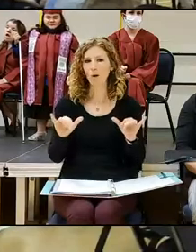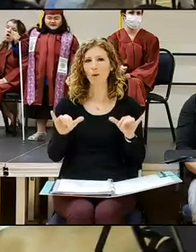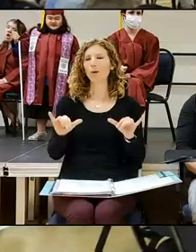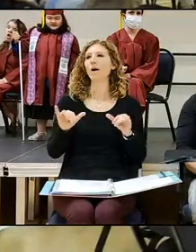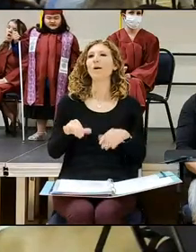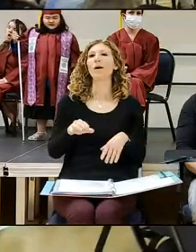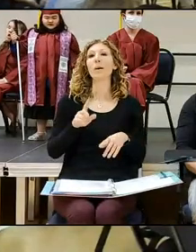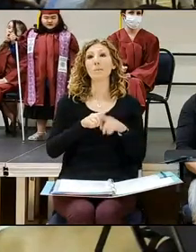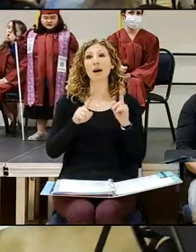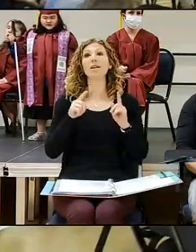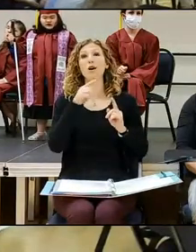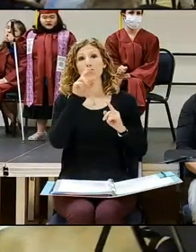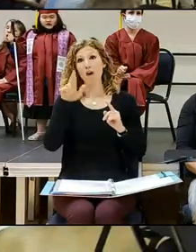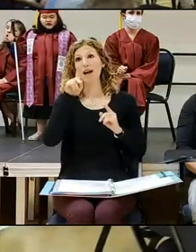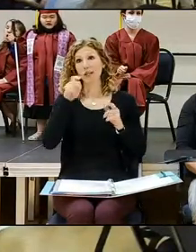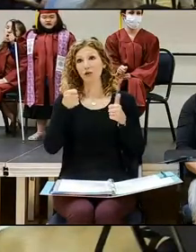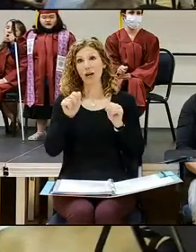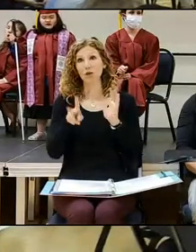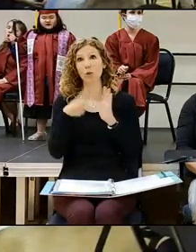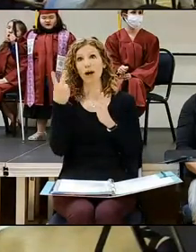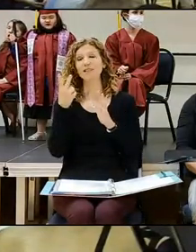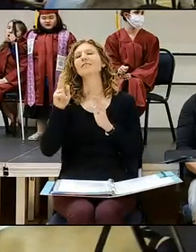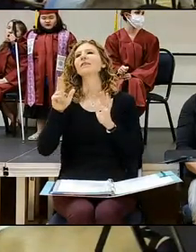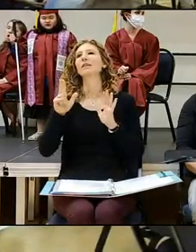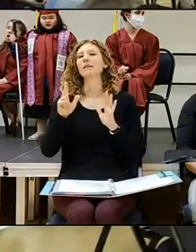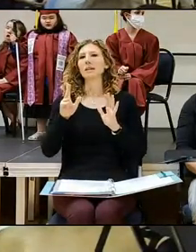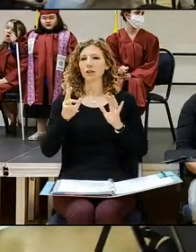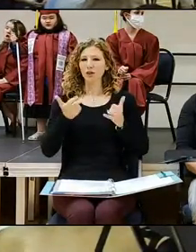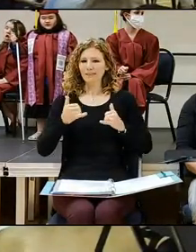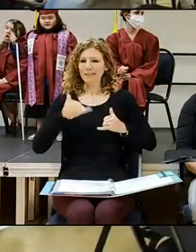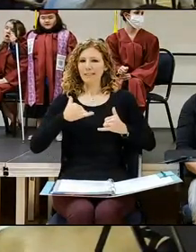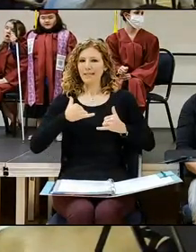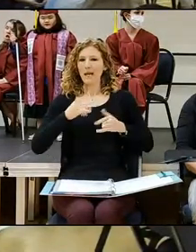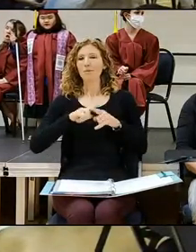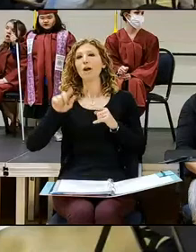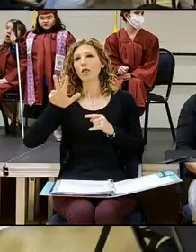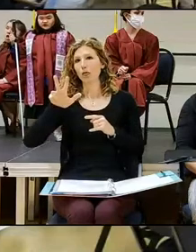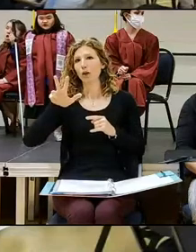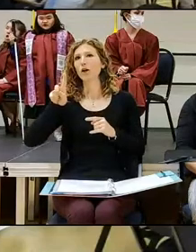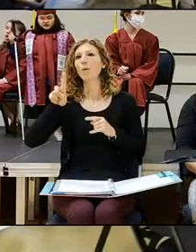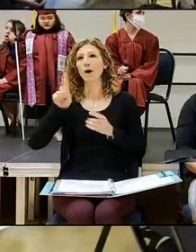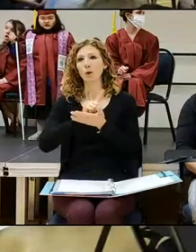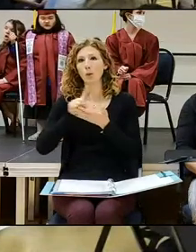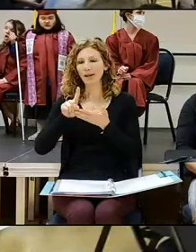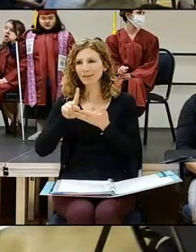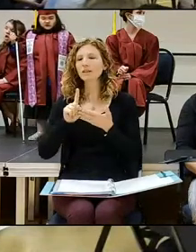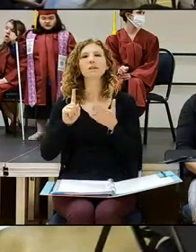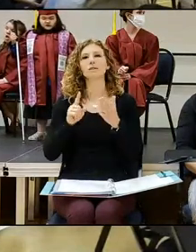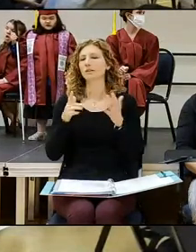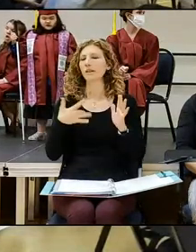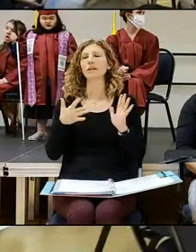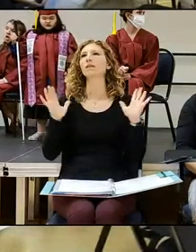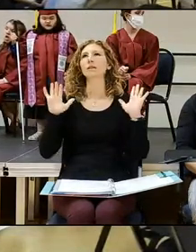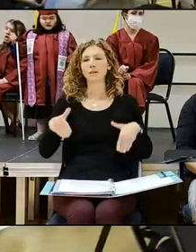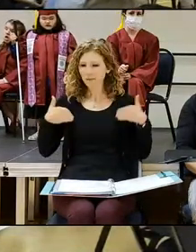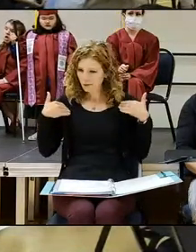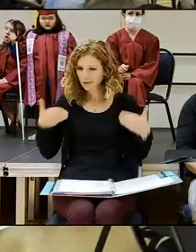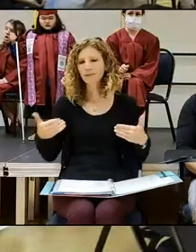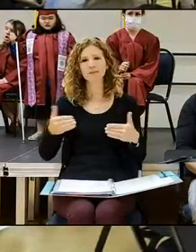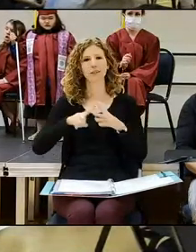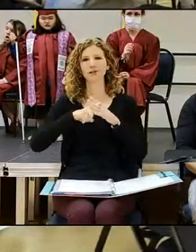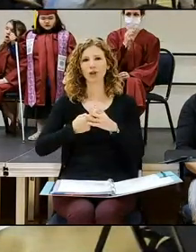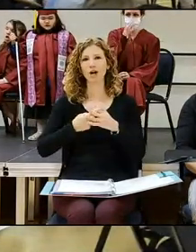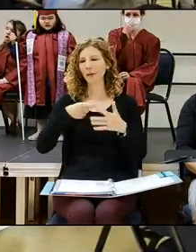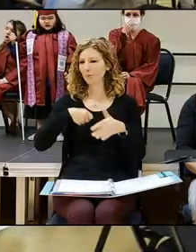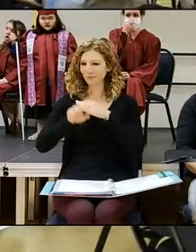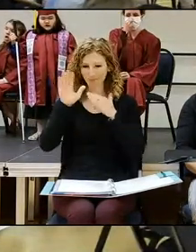He tried twice, and finally, 31 weeks, we just said, you know what, this kid is going to be advanced no matter what we try, so let's just get started.